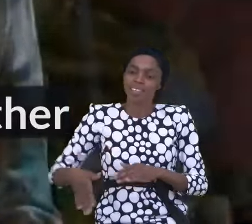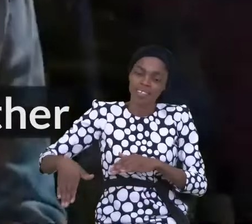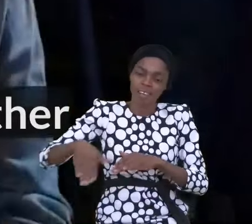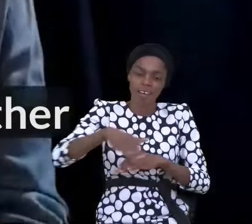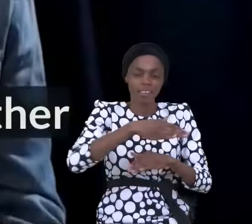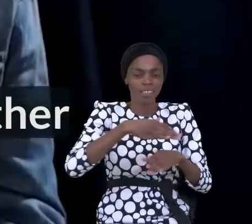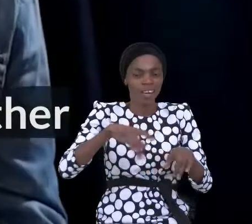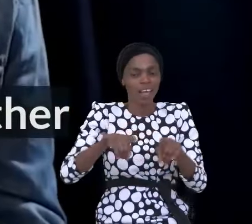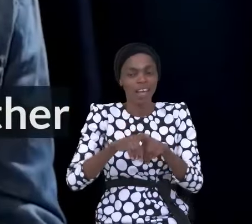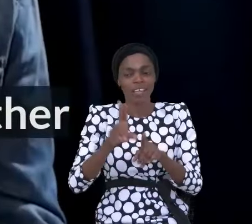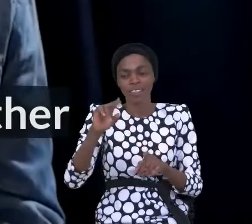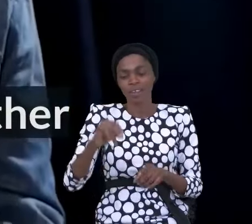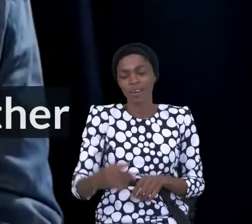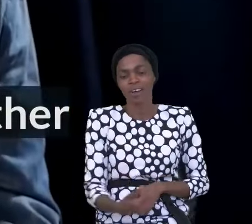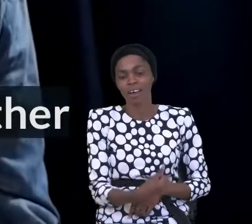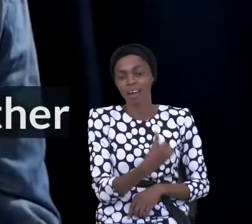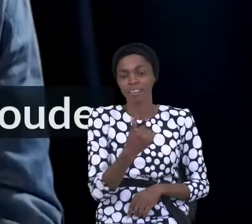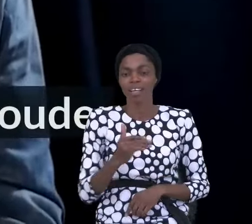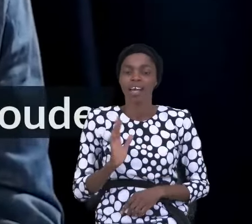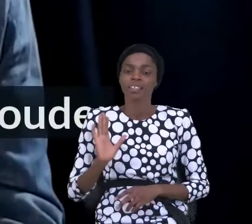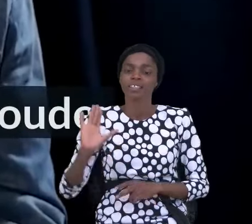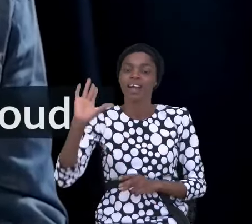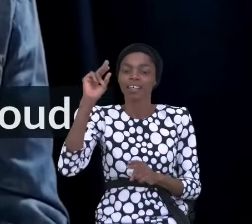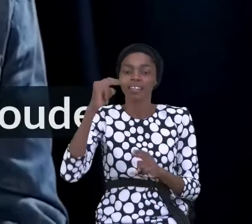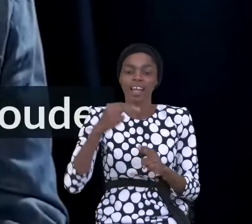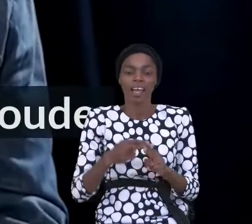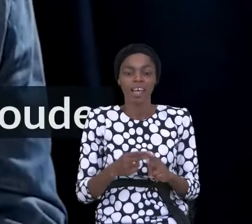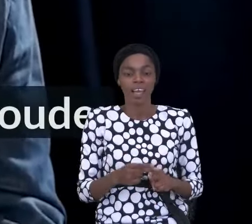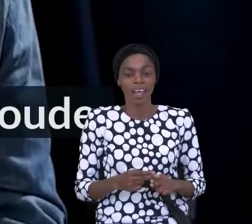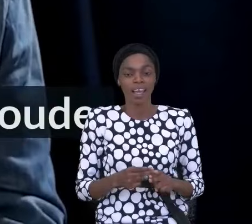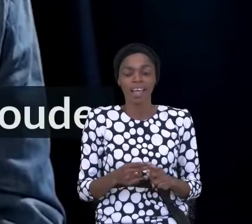is a shelter like no other. Your